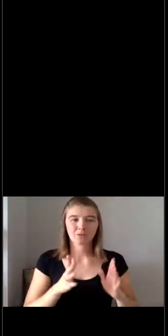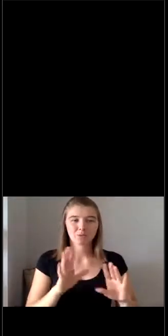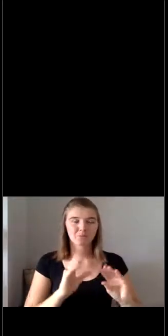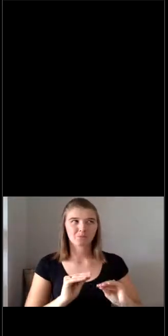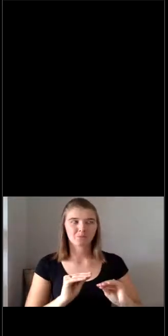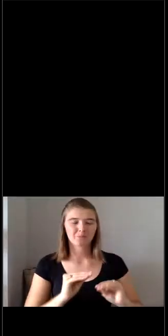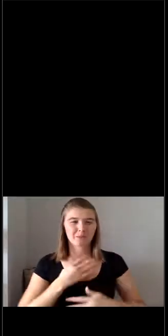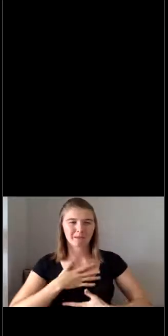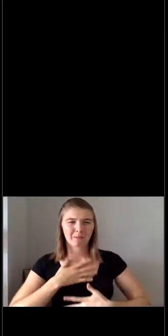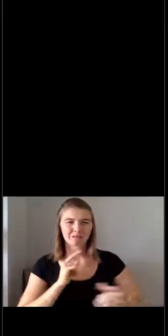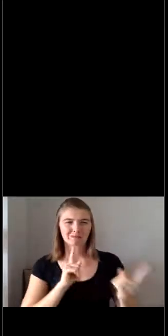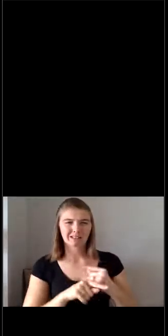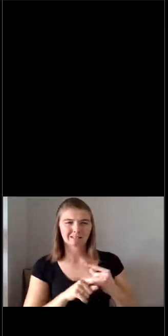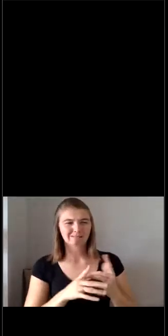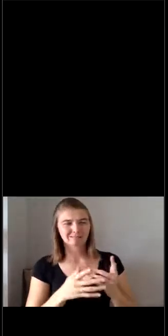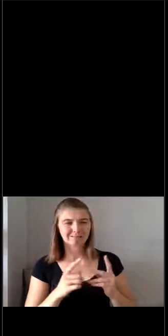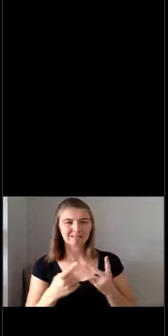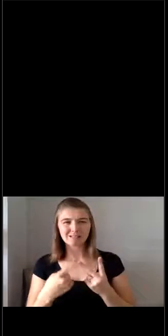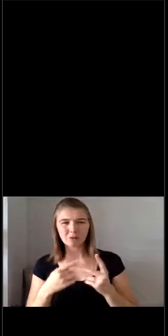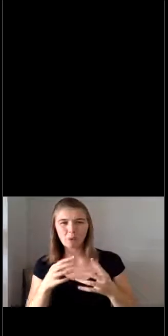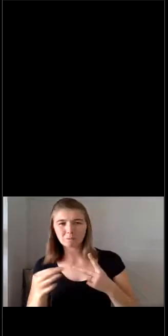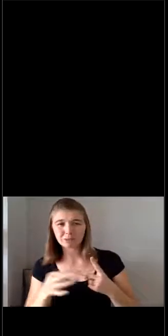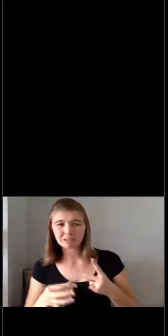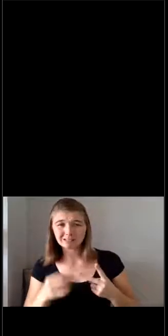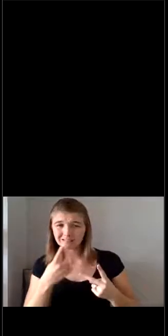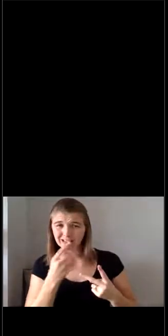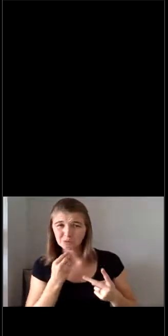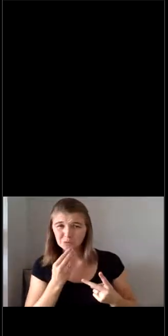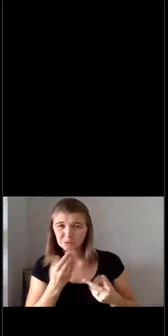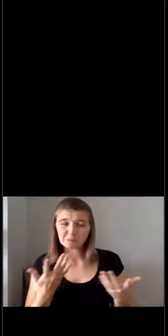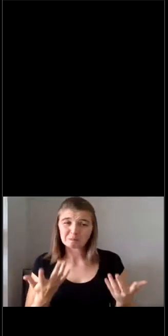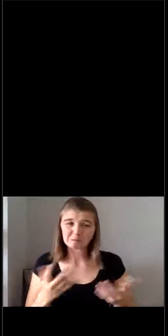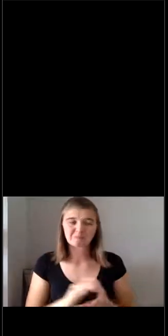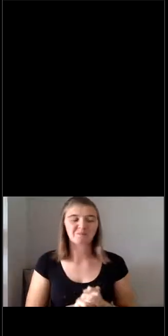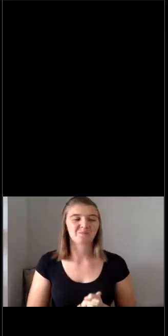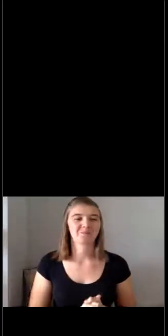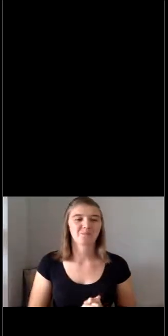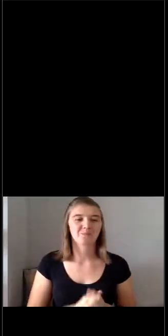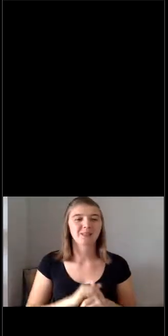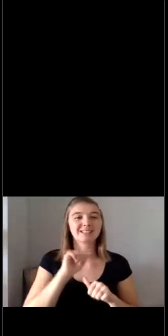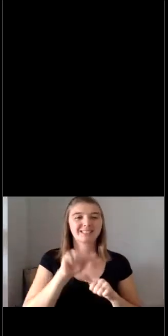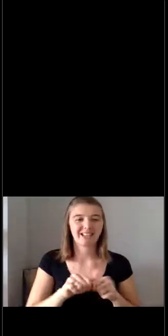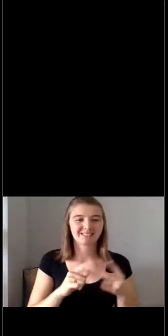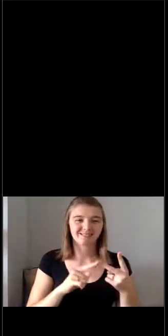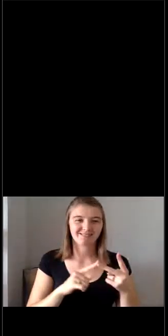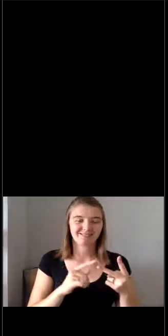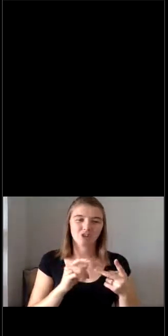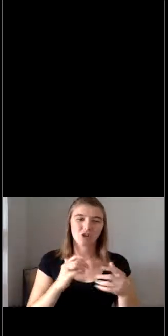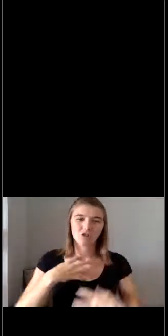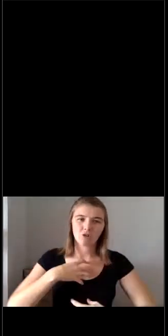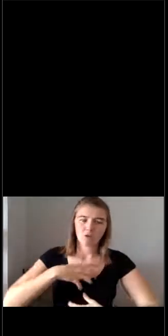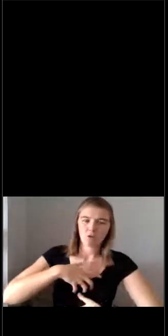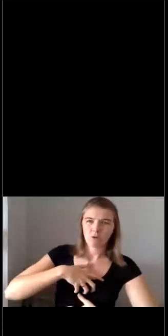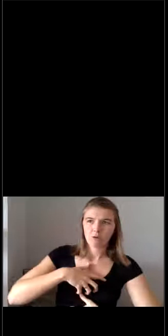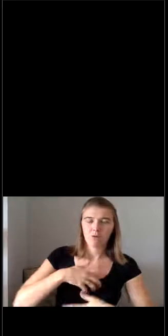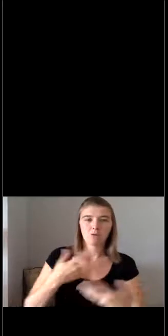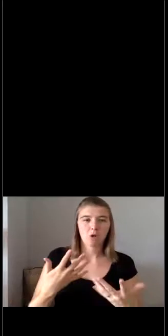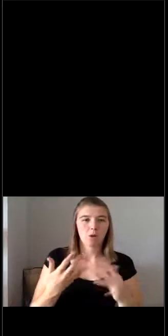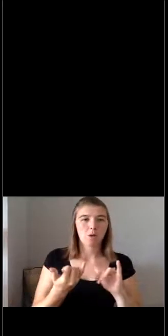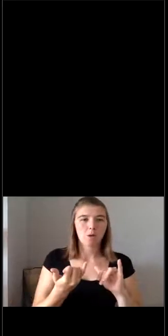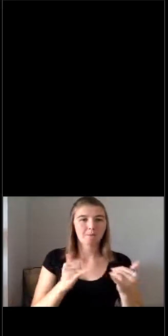us? Next step is reframing, and reframing basically means finding a different perspective. You know, so I can be one side of the street at my house in Cambridge.